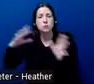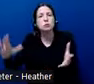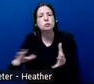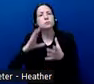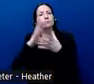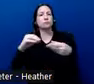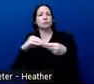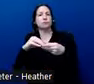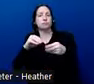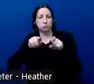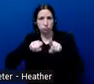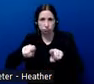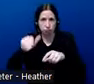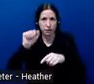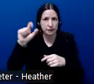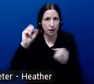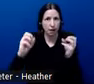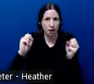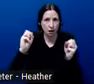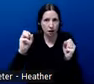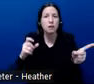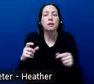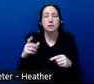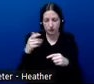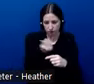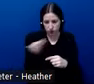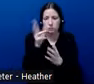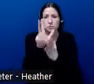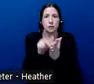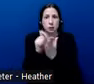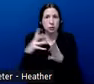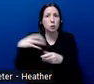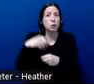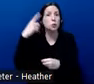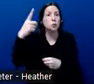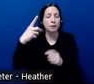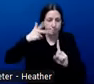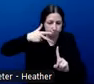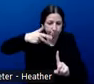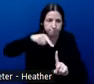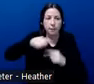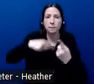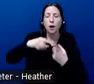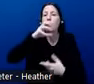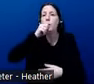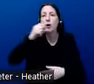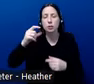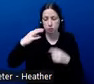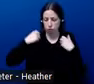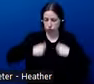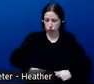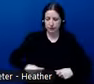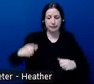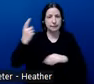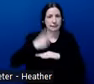created several videos, including the Orange Shirt Day story. Additionally, in recognition of Truth and Reconciliation